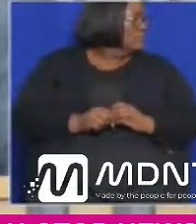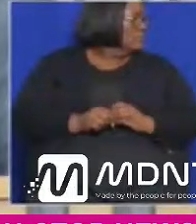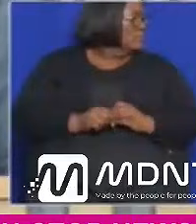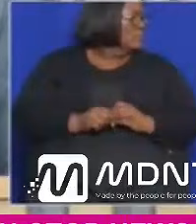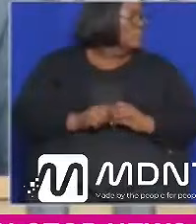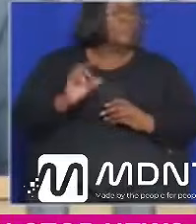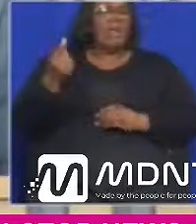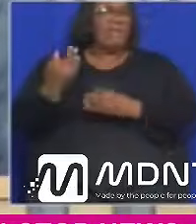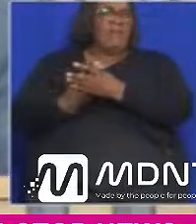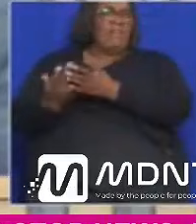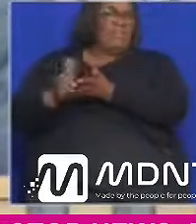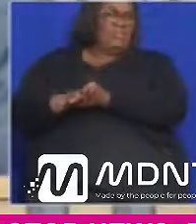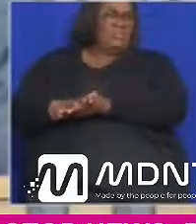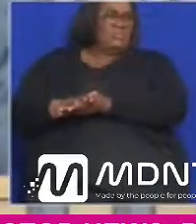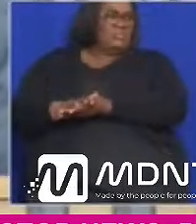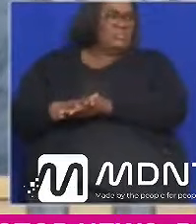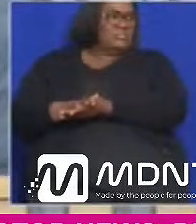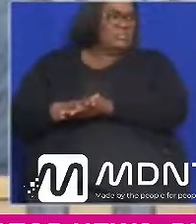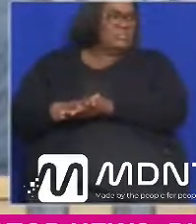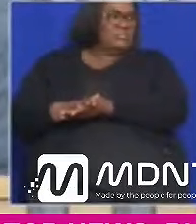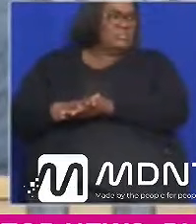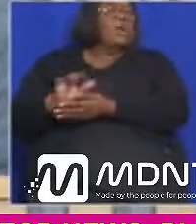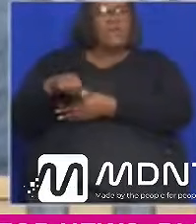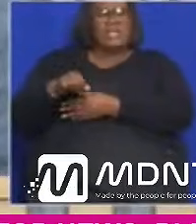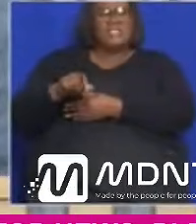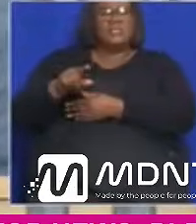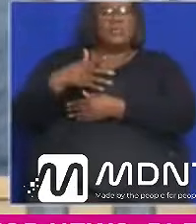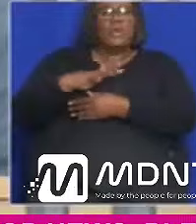Oh, yes, to close it, it was just to bring to Mr.